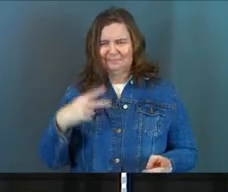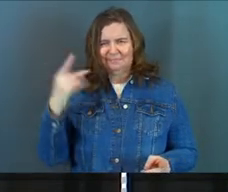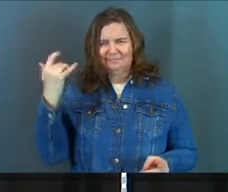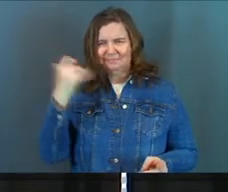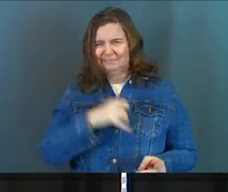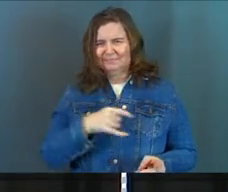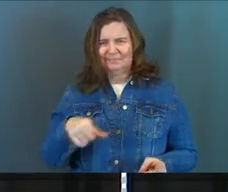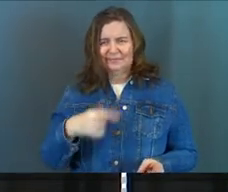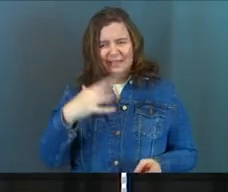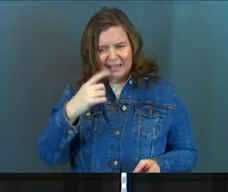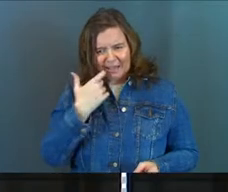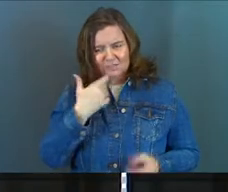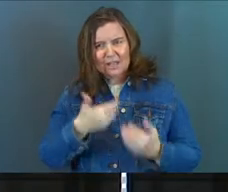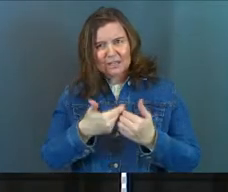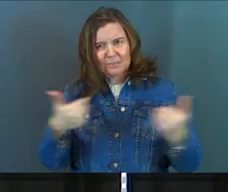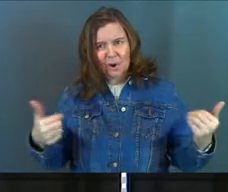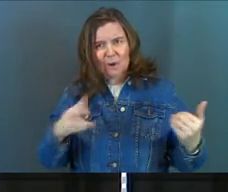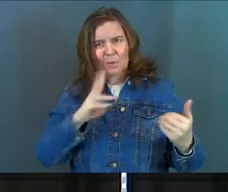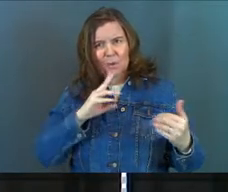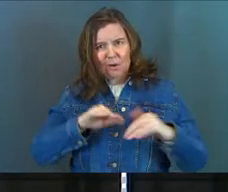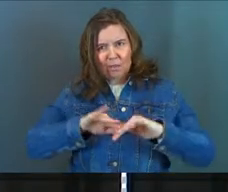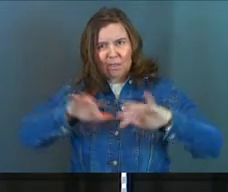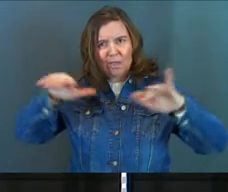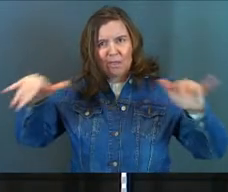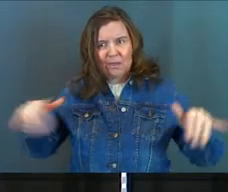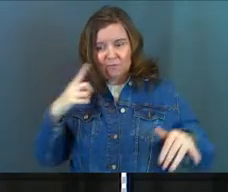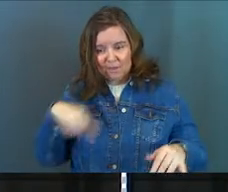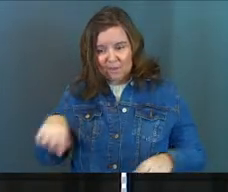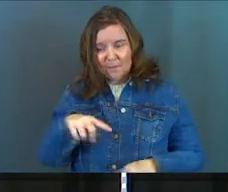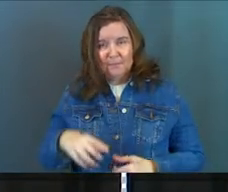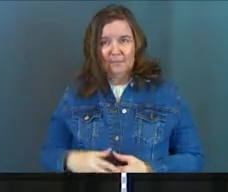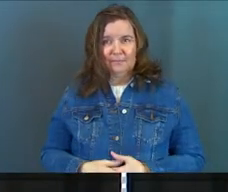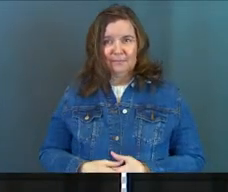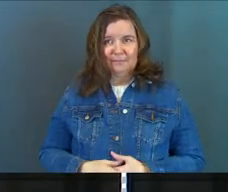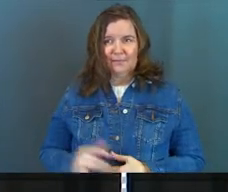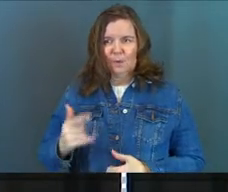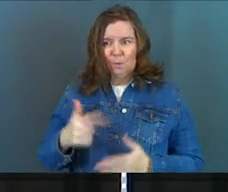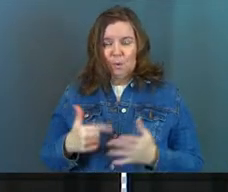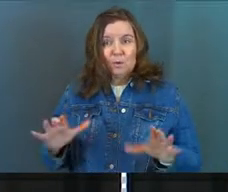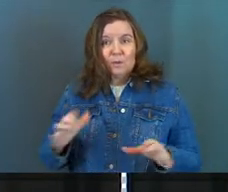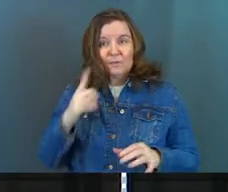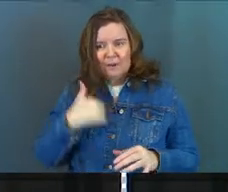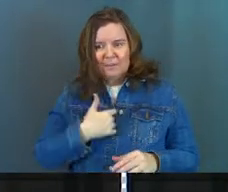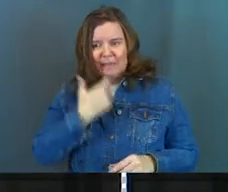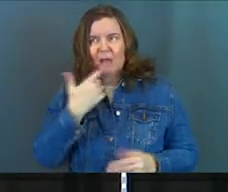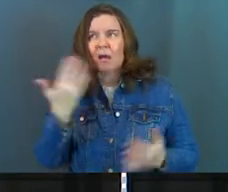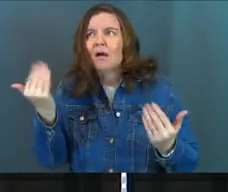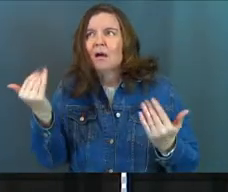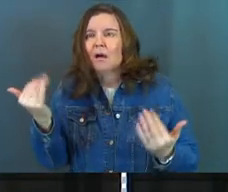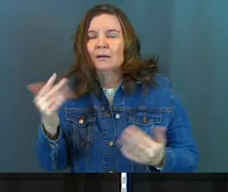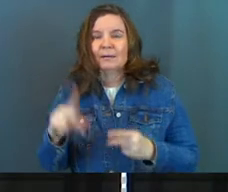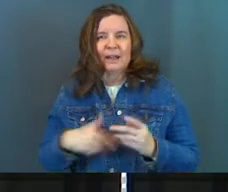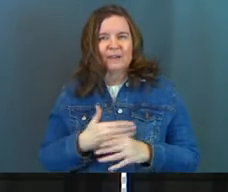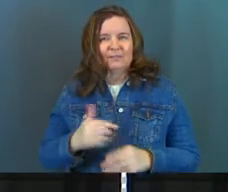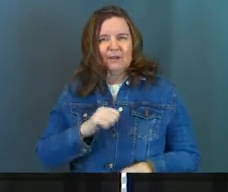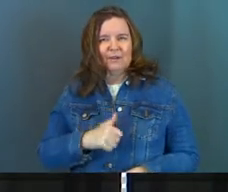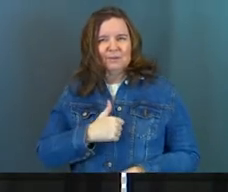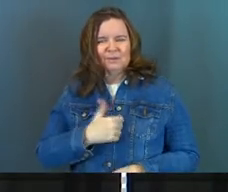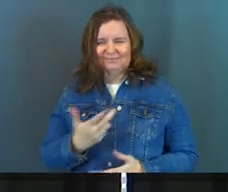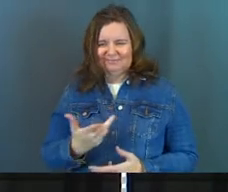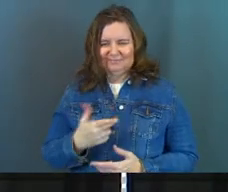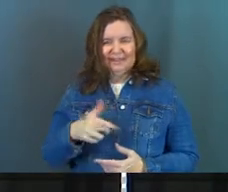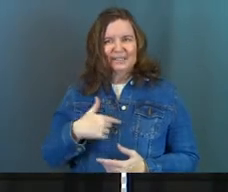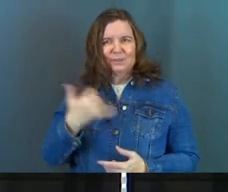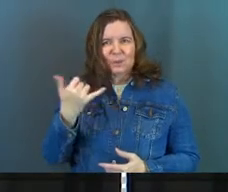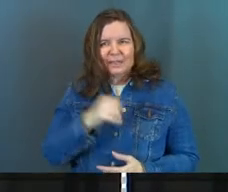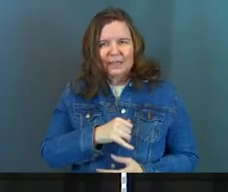goofballs. God just parted the Red Sea. And it's like, what have you done for me lately? Kind of a thing. Like, this